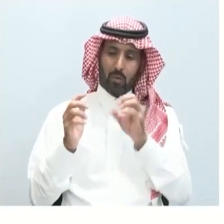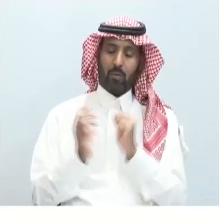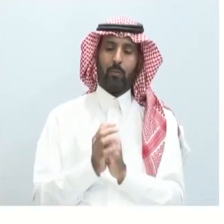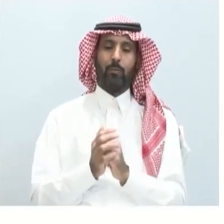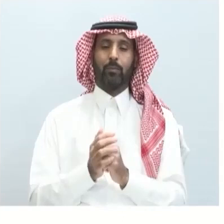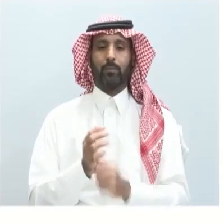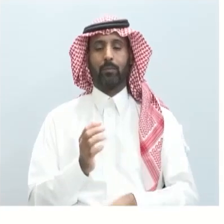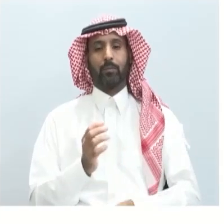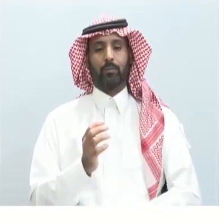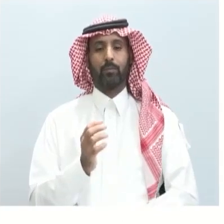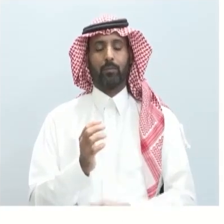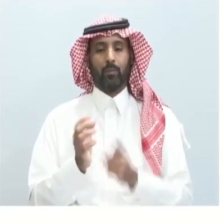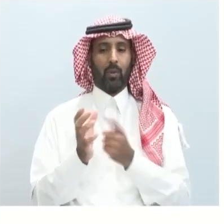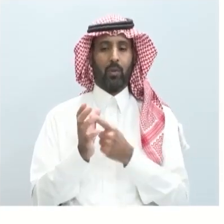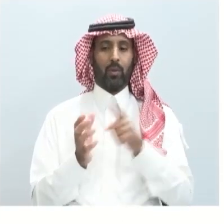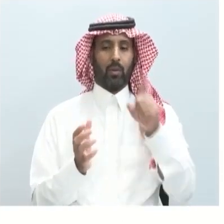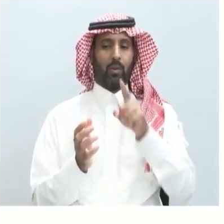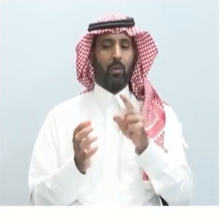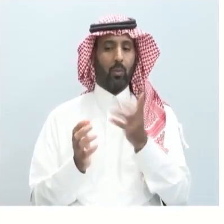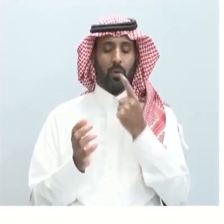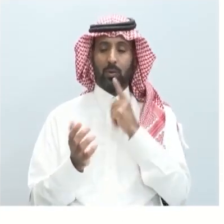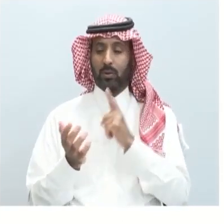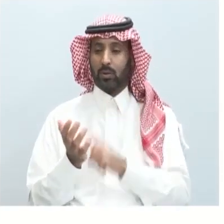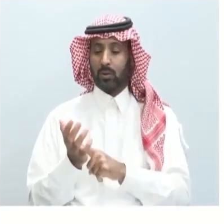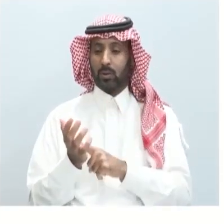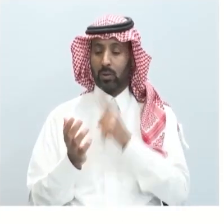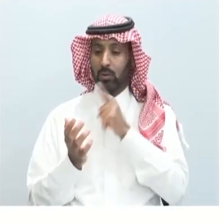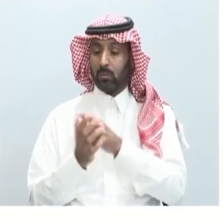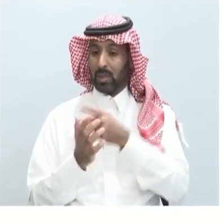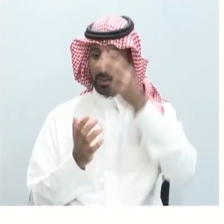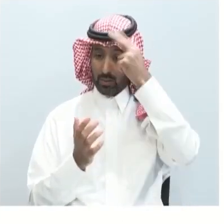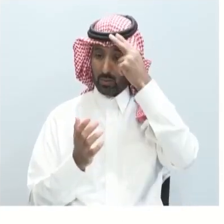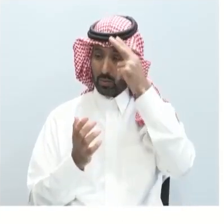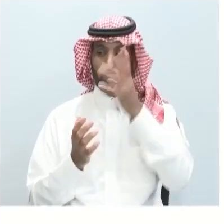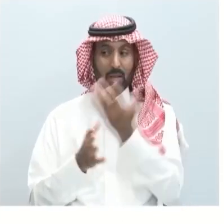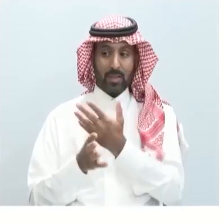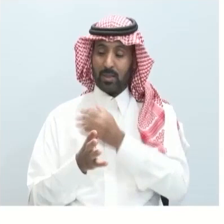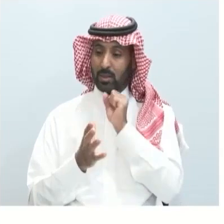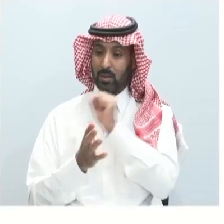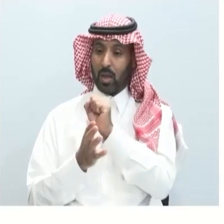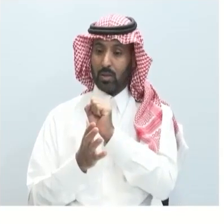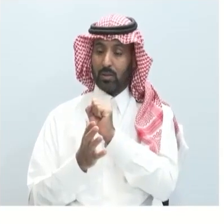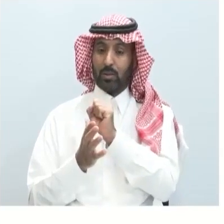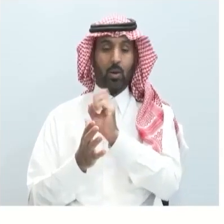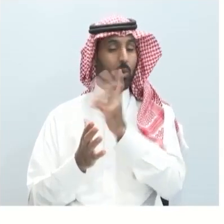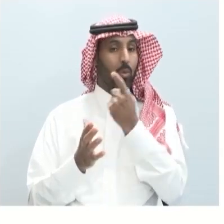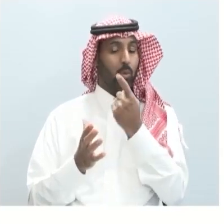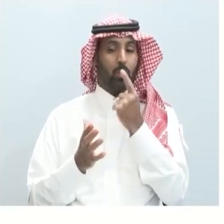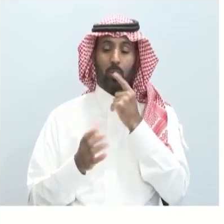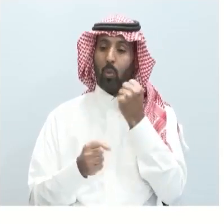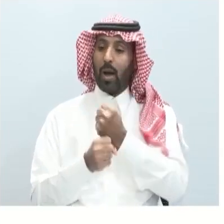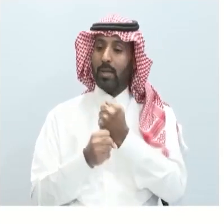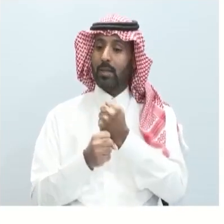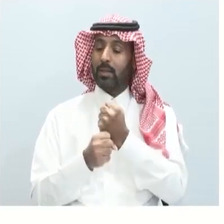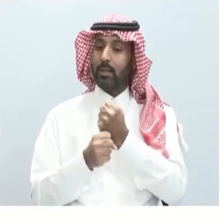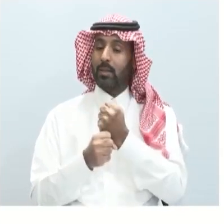looking for. So the first question, which factors make the Kingdom of Saudi Arabia special? Which factors make the